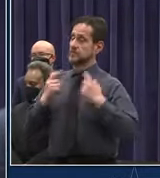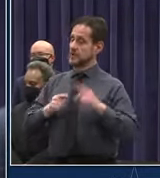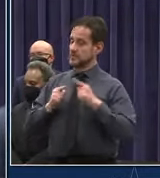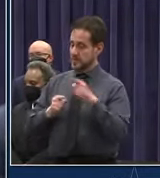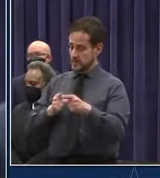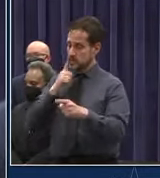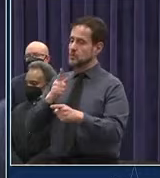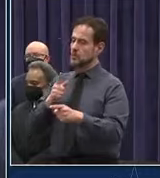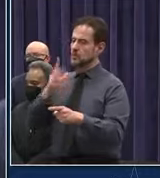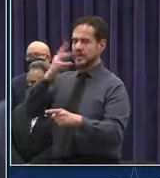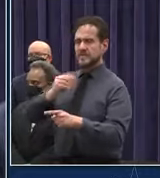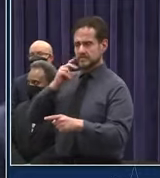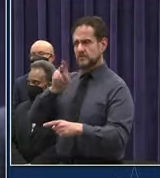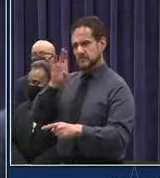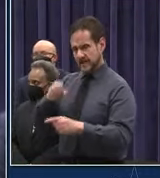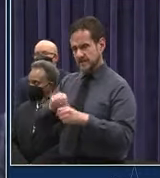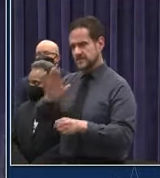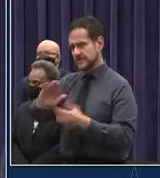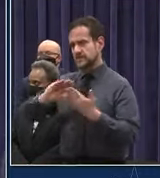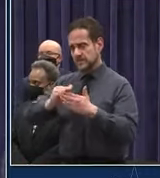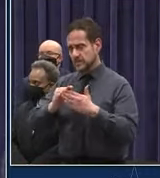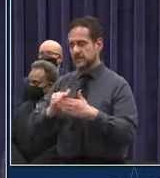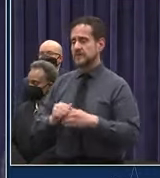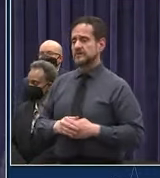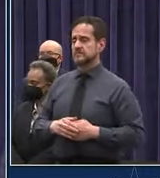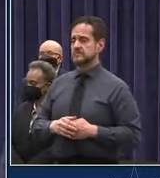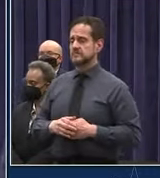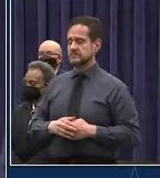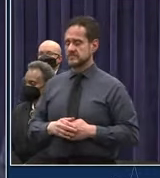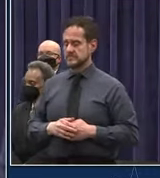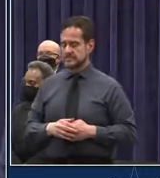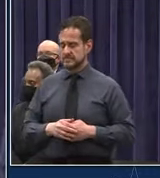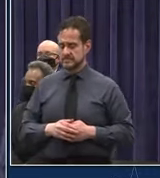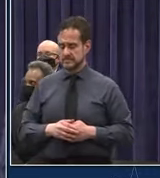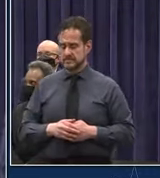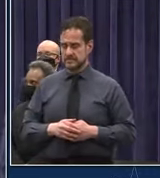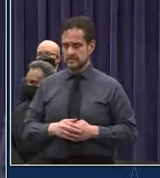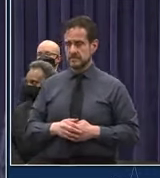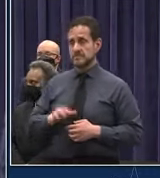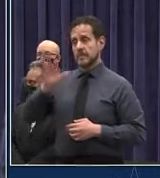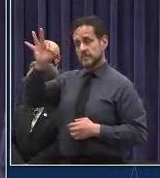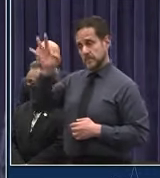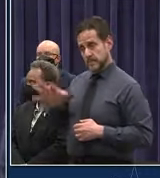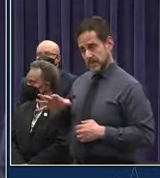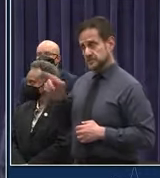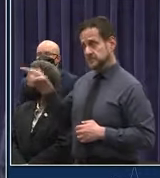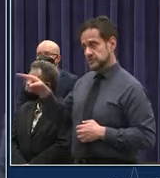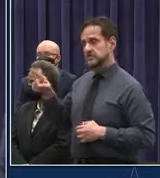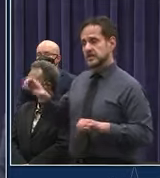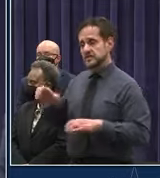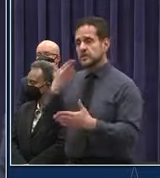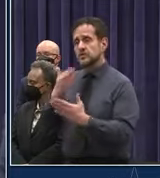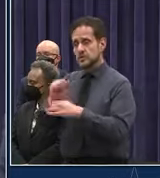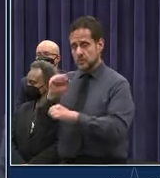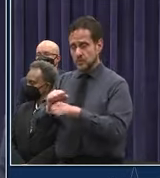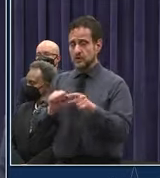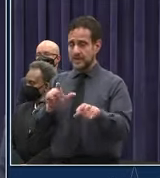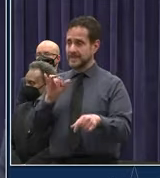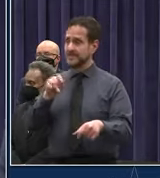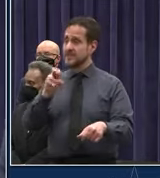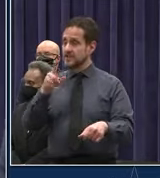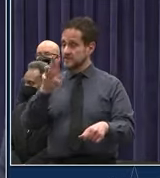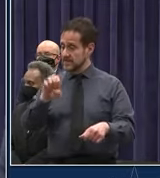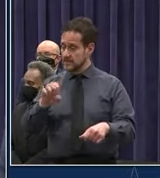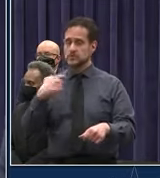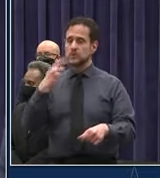of support to deal with that. Because we are seeing people come back out and reoffend. That is not unique